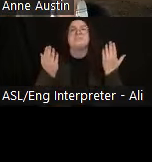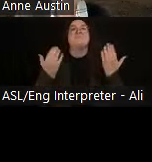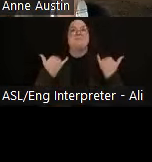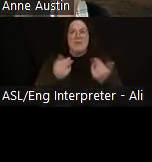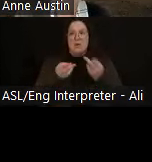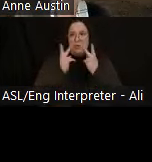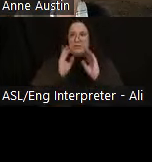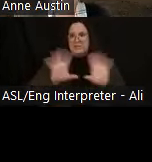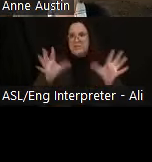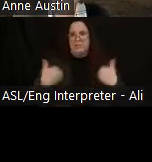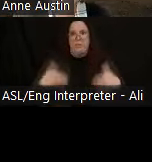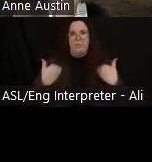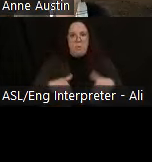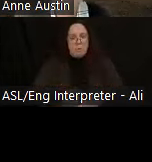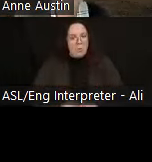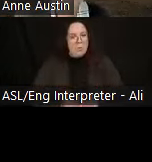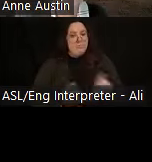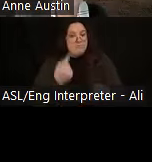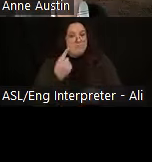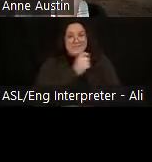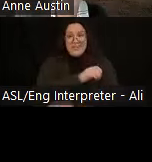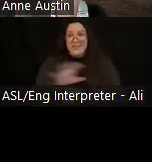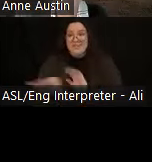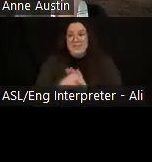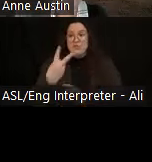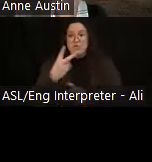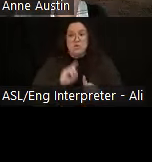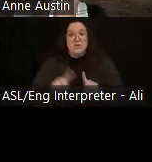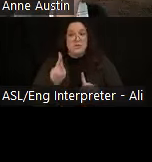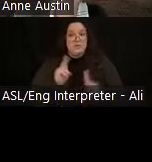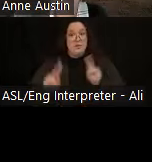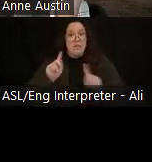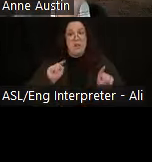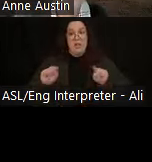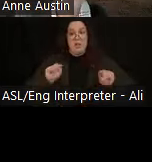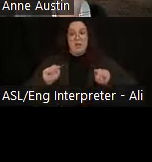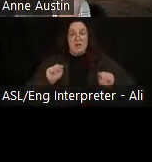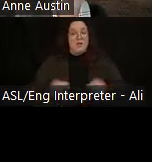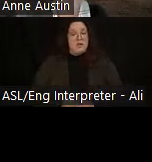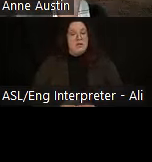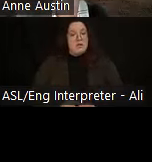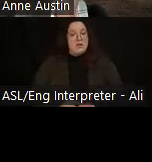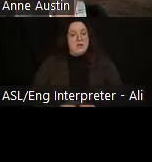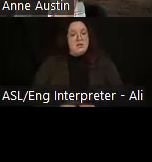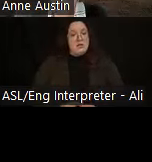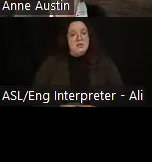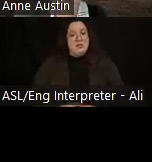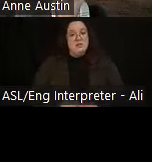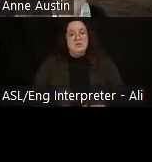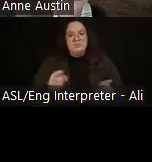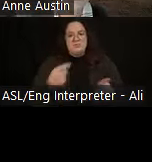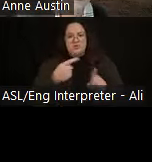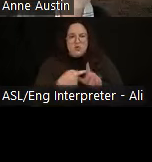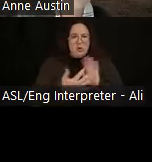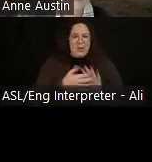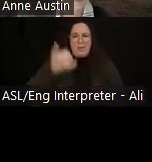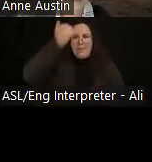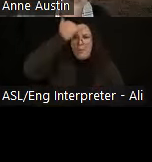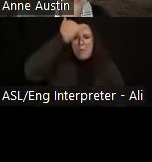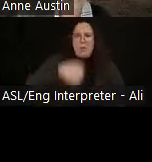They found tattoos on these two different individuals that showed other figural components like a bull, Barbary